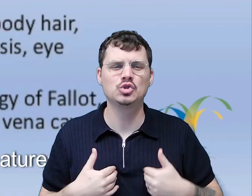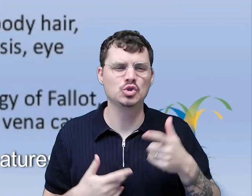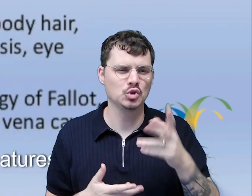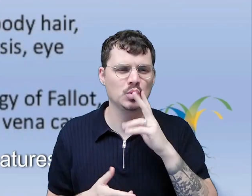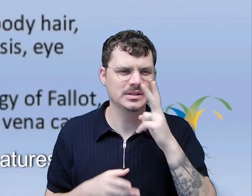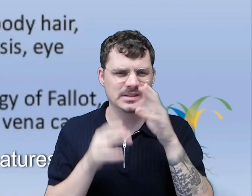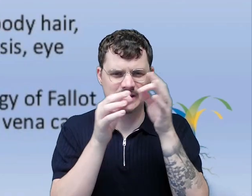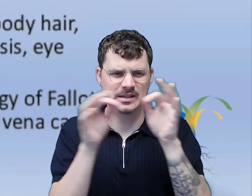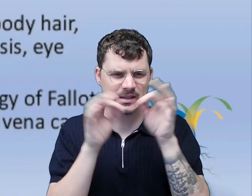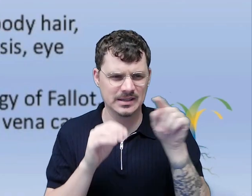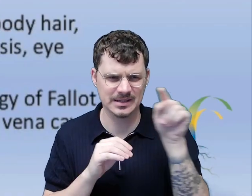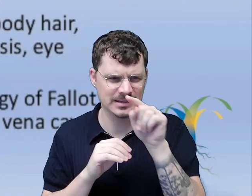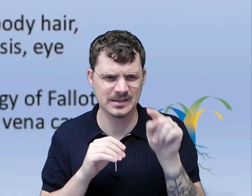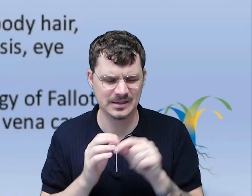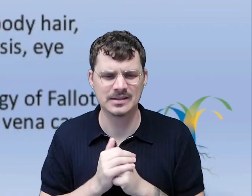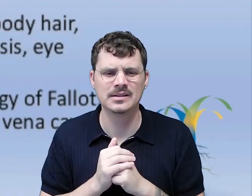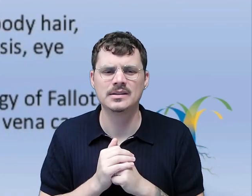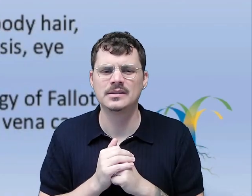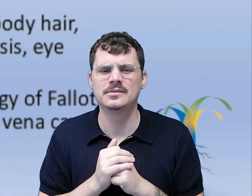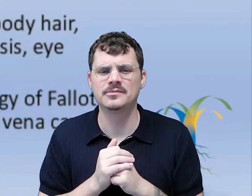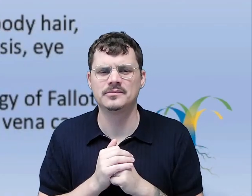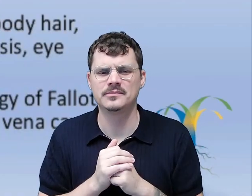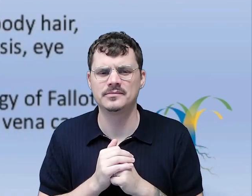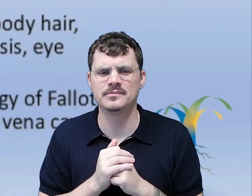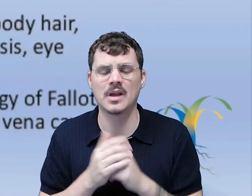of the physical features that you can see on here.